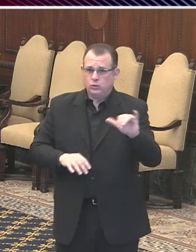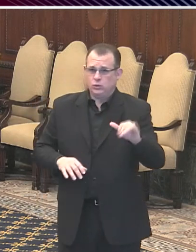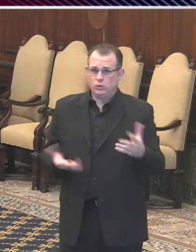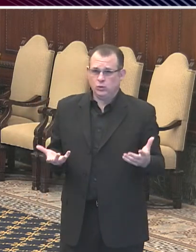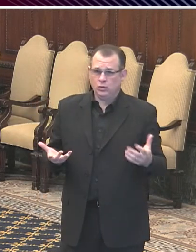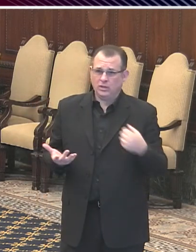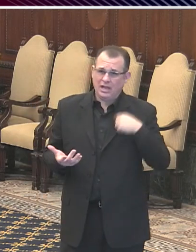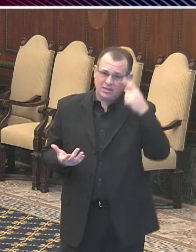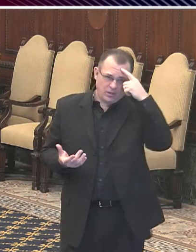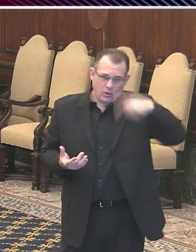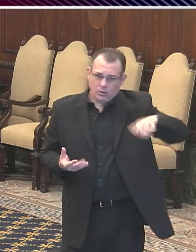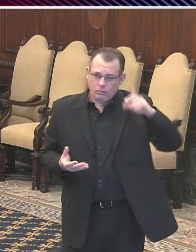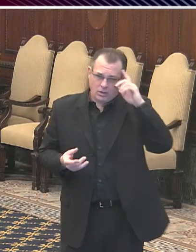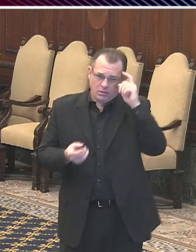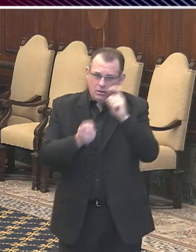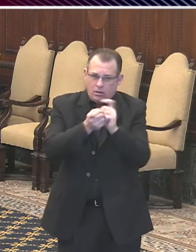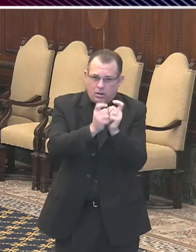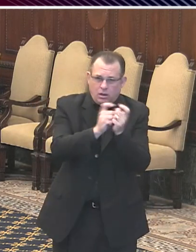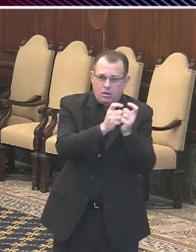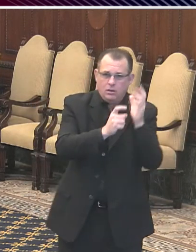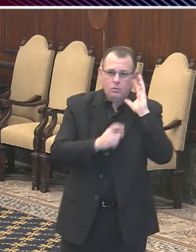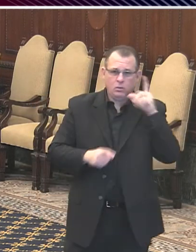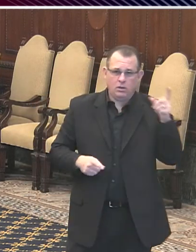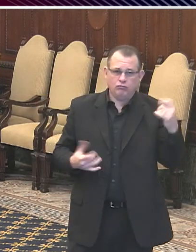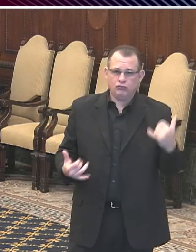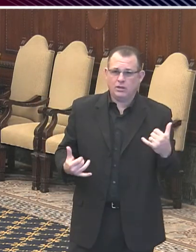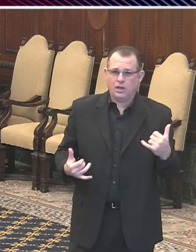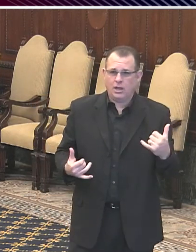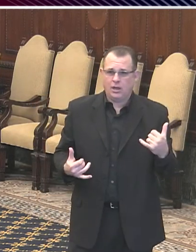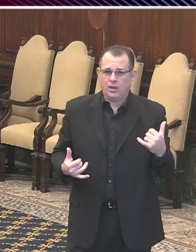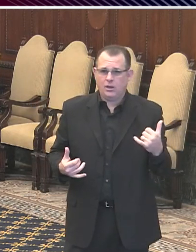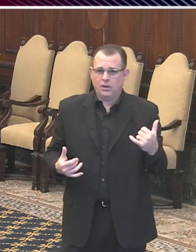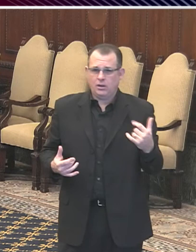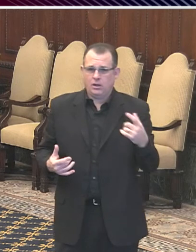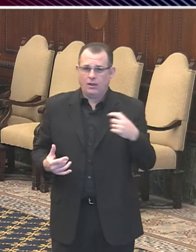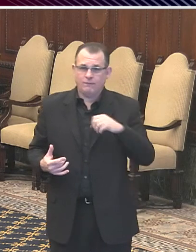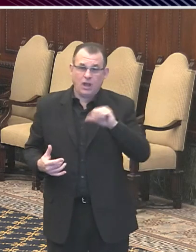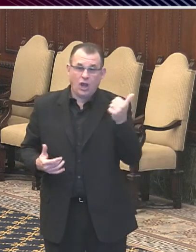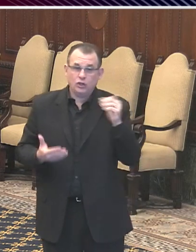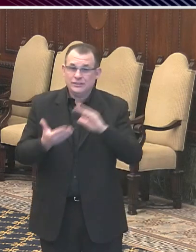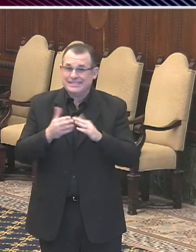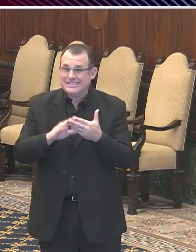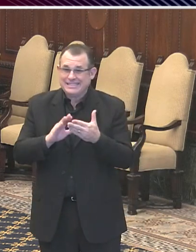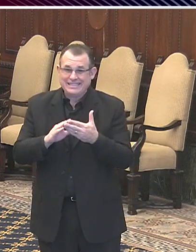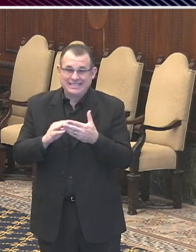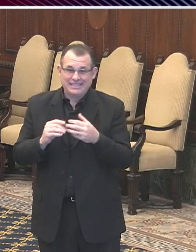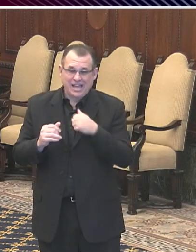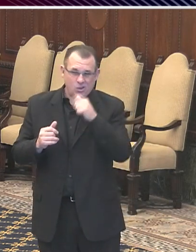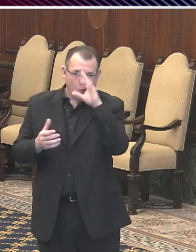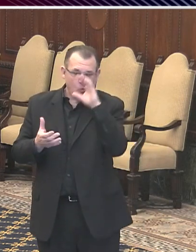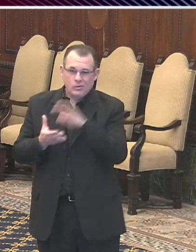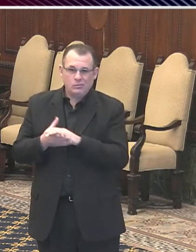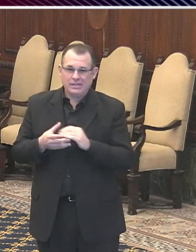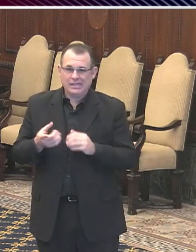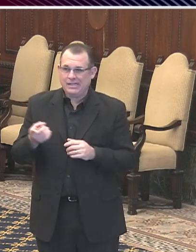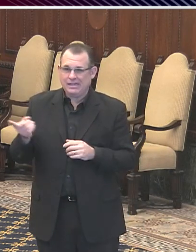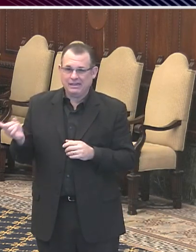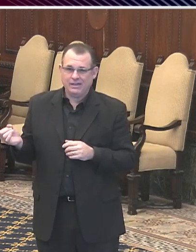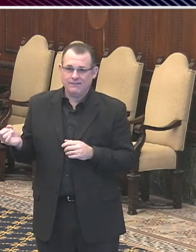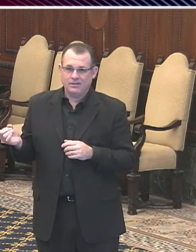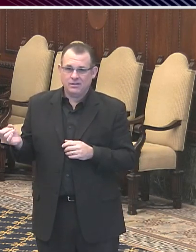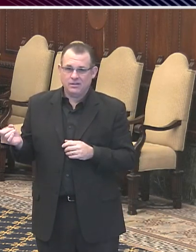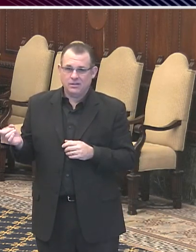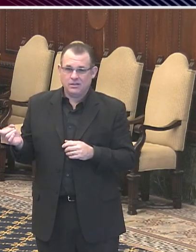be making adjustments. But at this point, looking at what other cities have done, I don't believe any transit agencies have shut